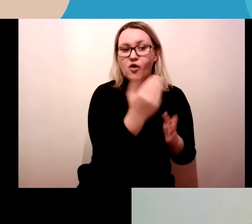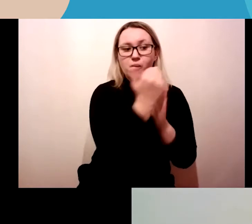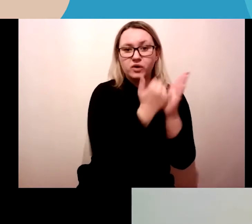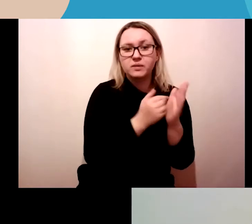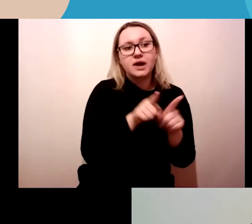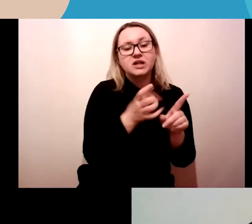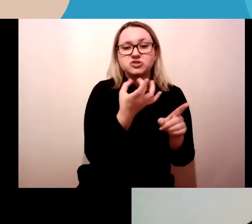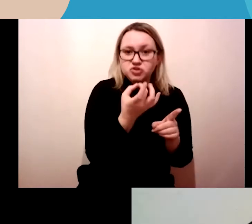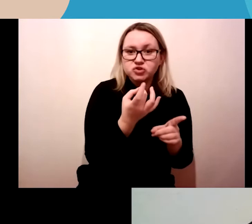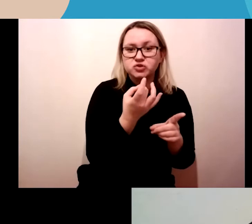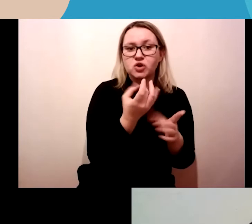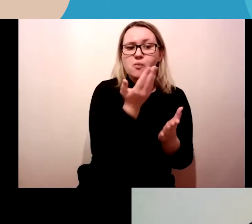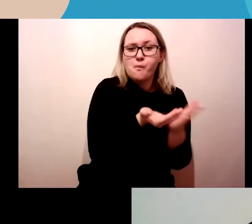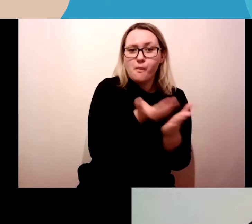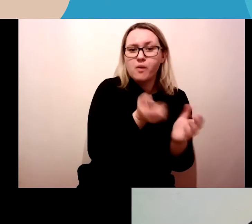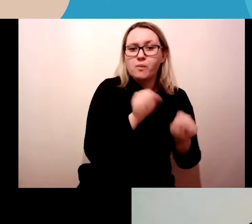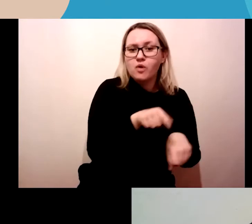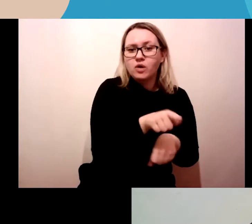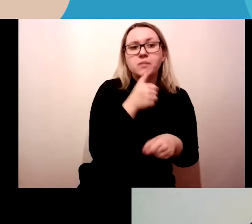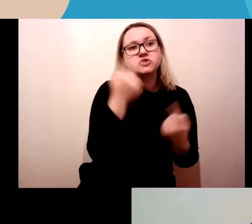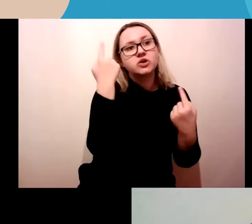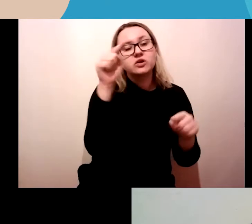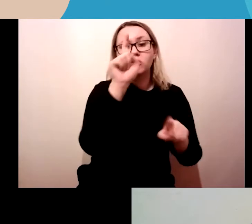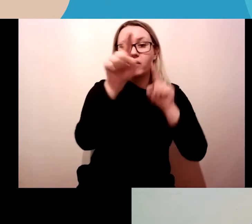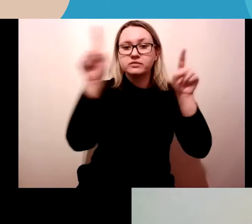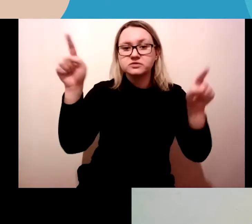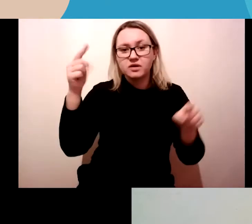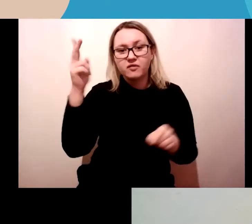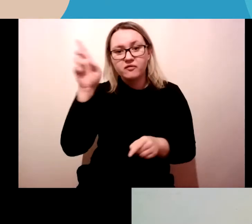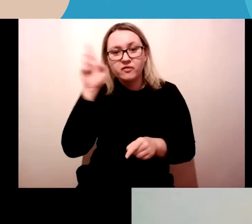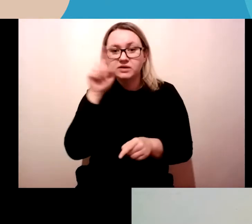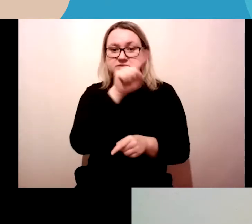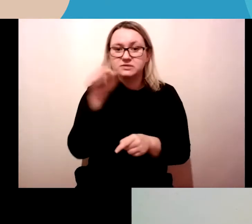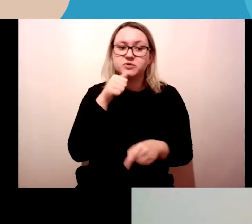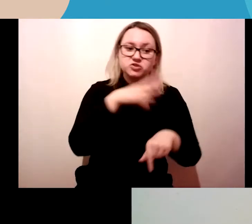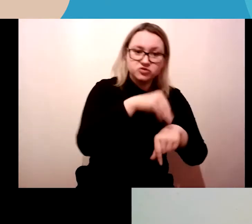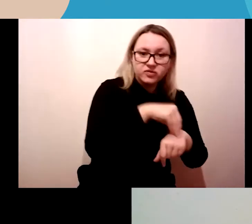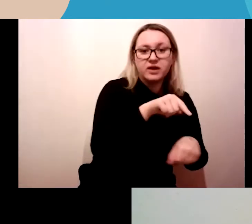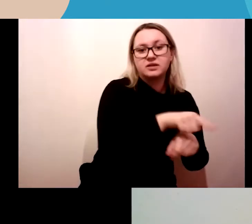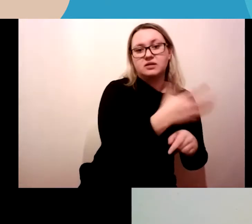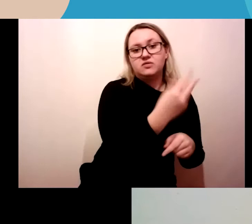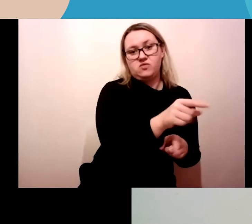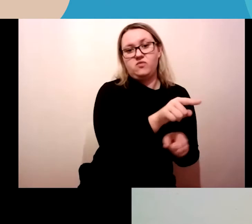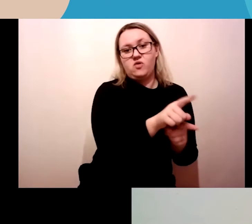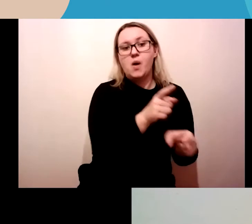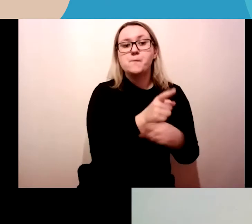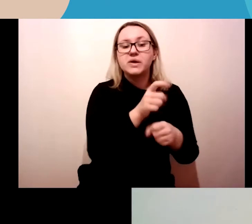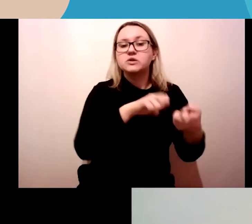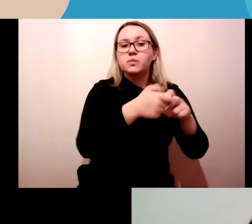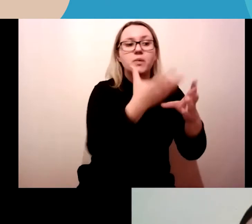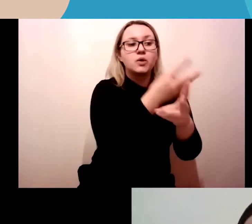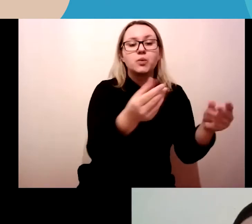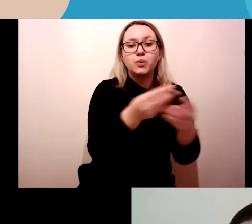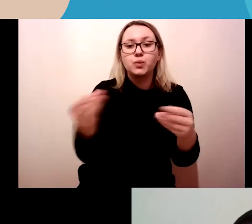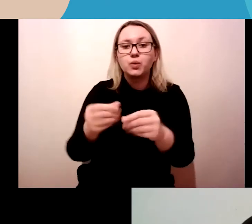You have mentioned about the program called Friends. Could you please comment on the experience of